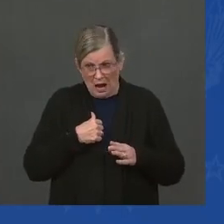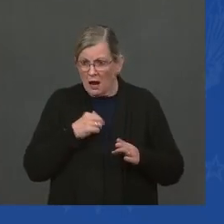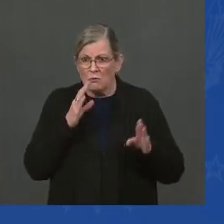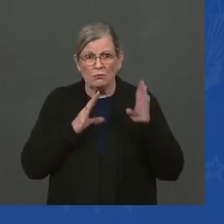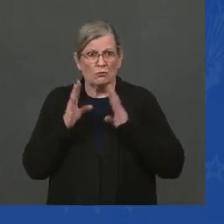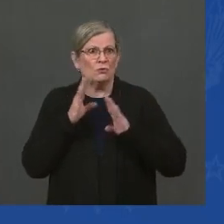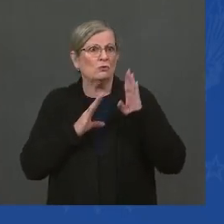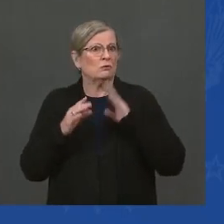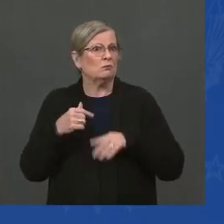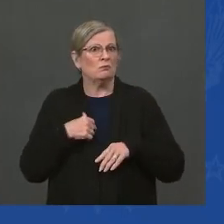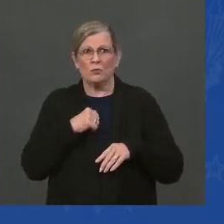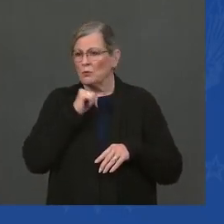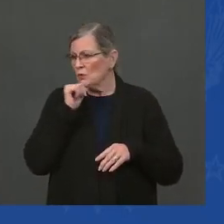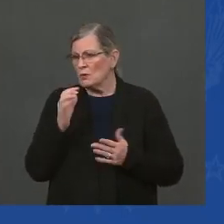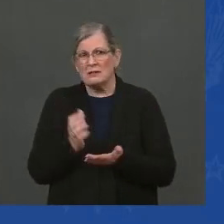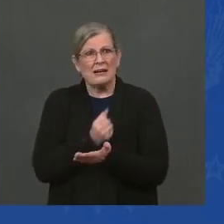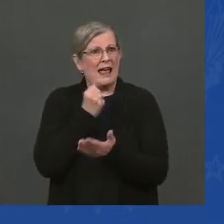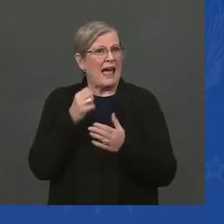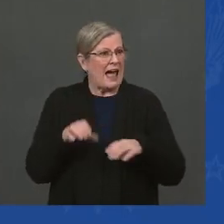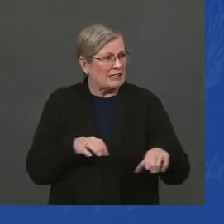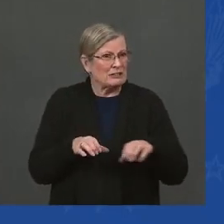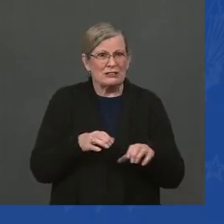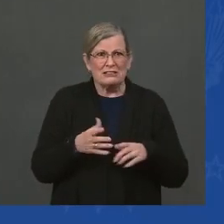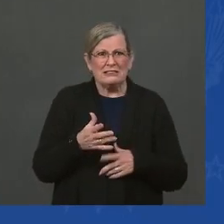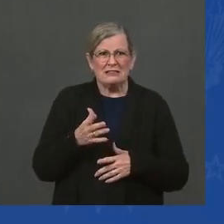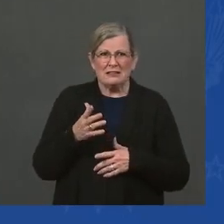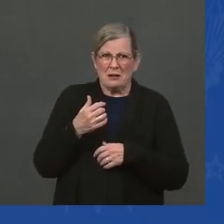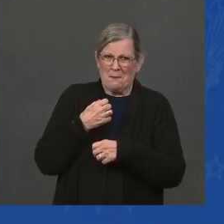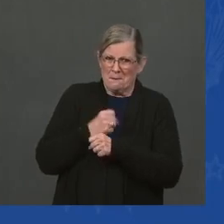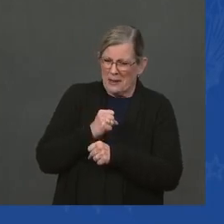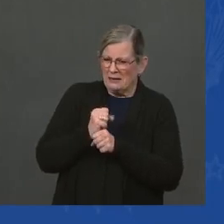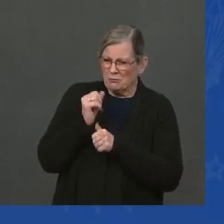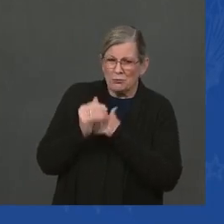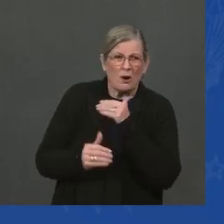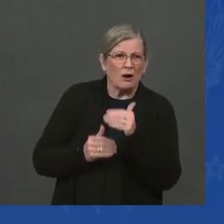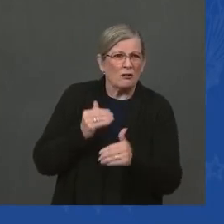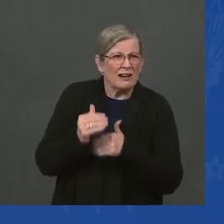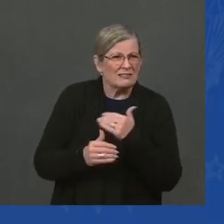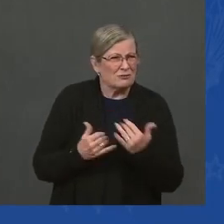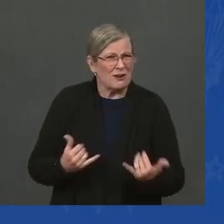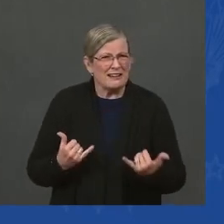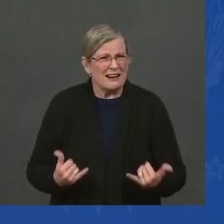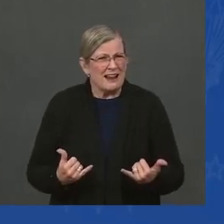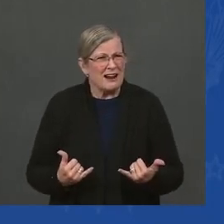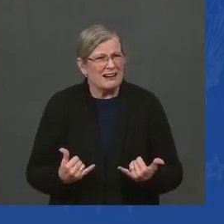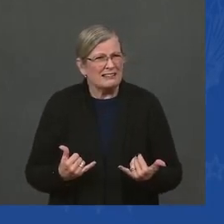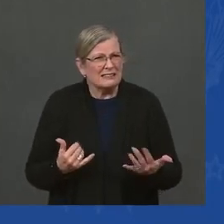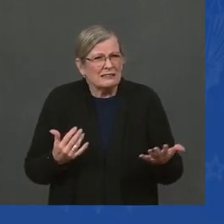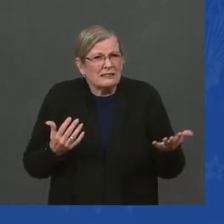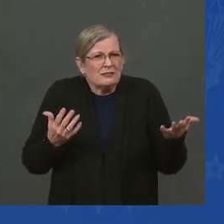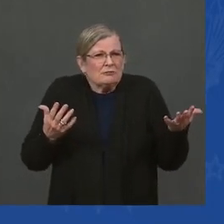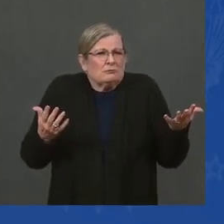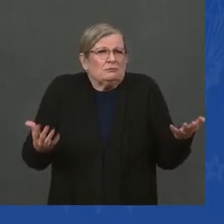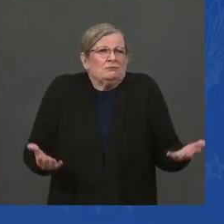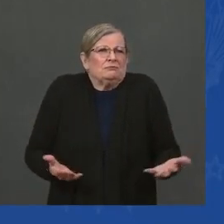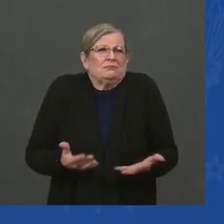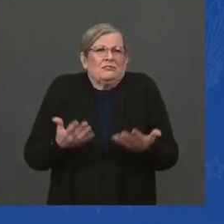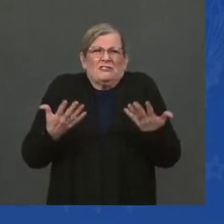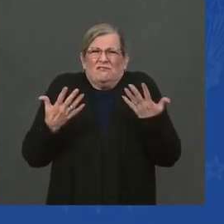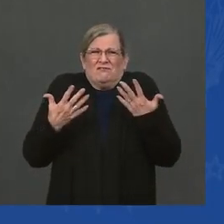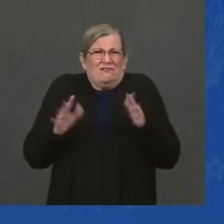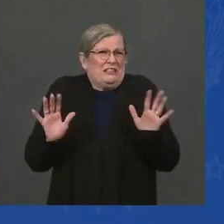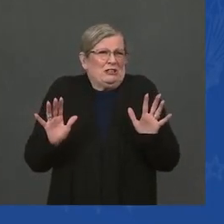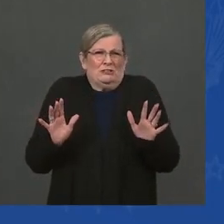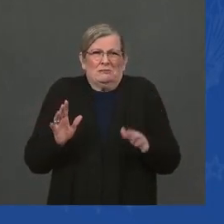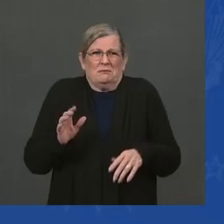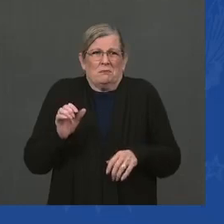forward and make the kind of progress we're now making, that it's going to, I mean, we throw into jeopardy the prospect that we're going to be